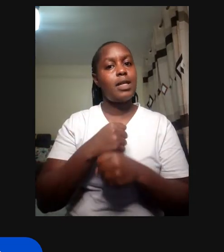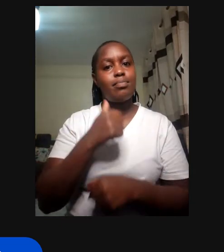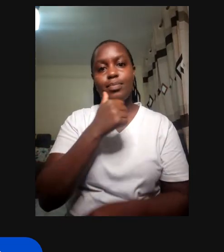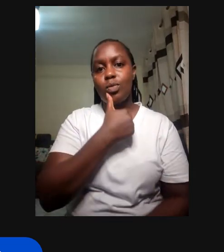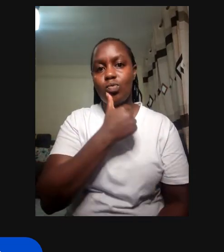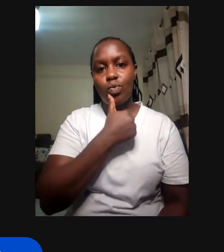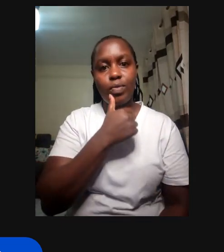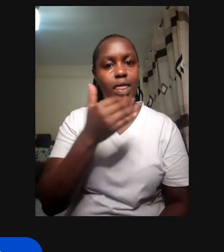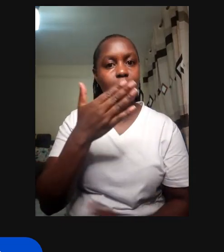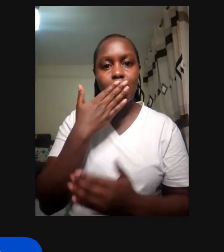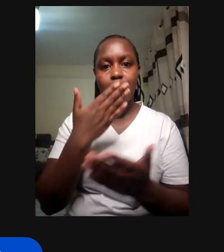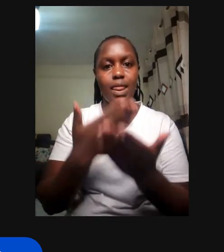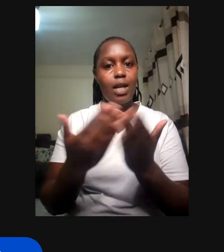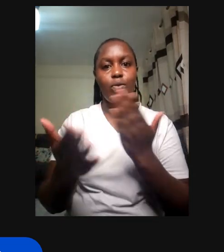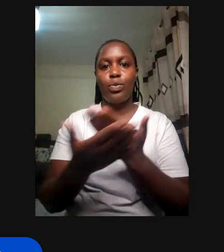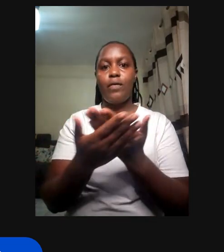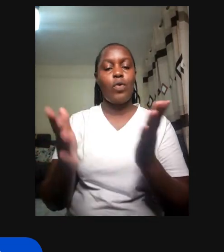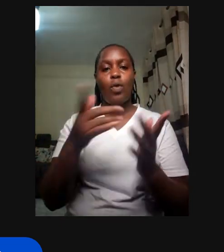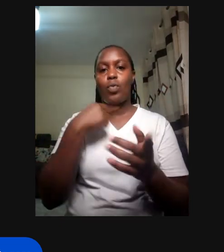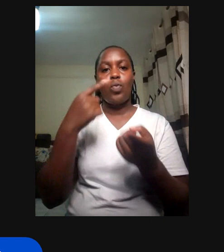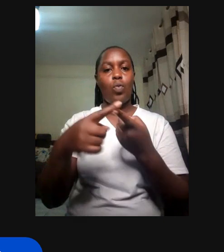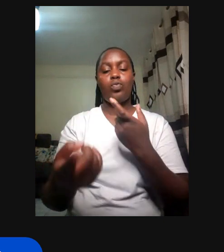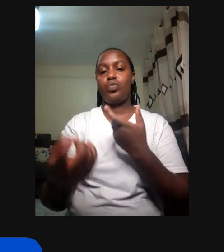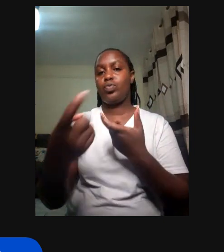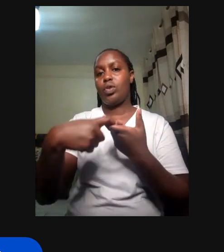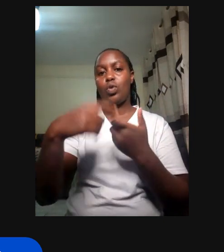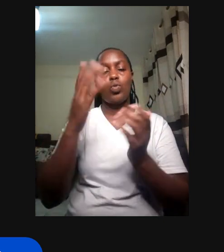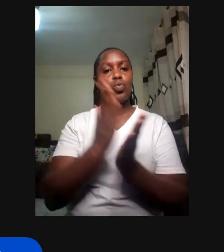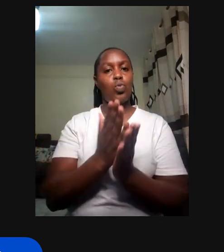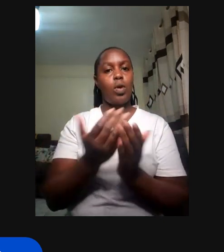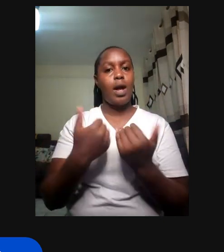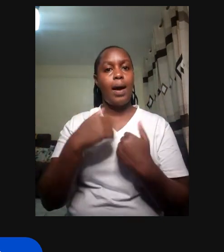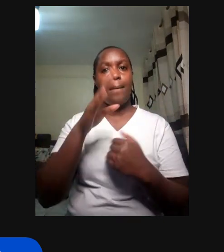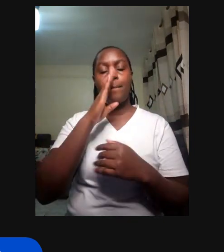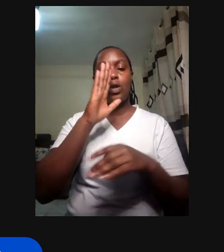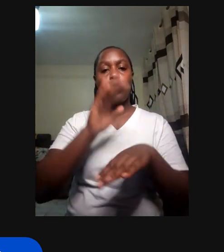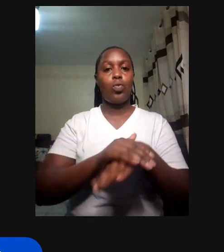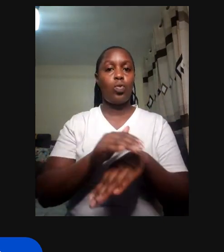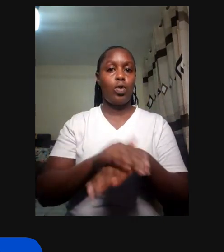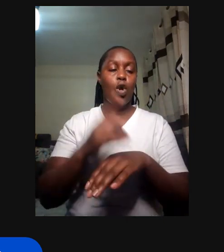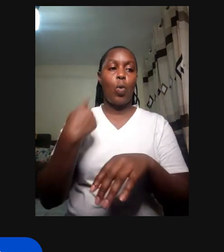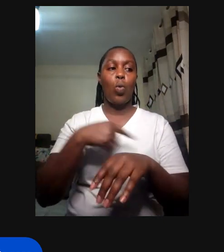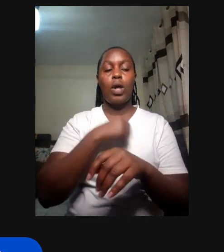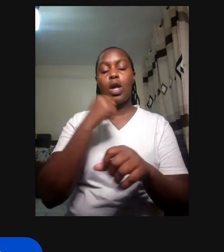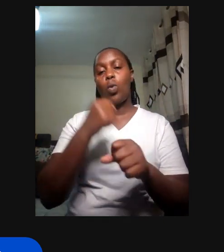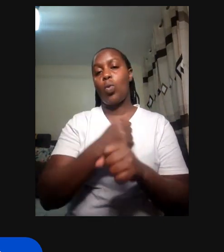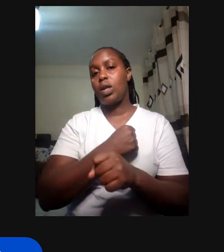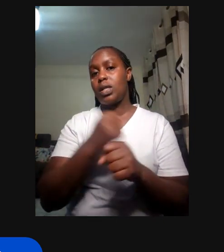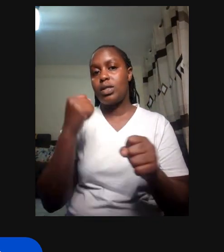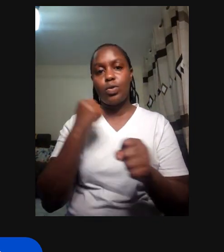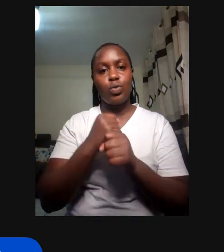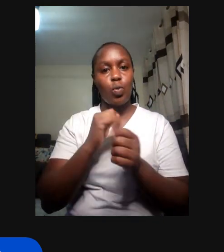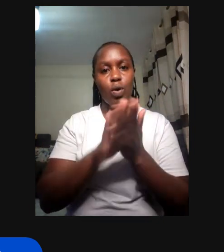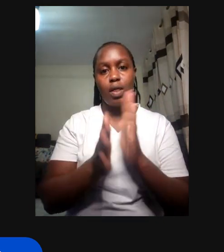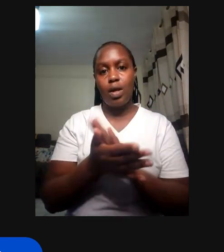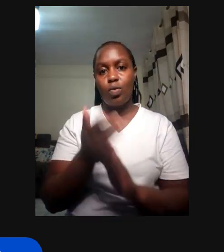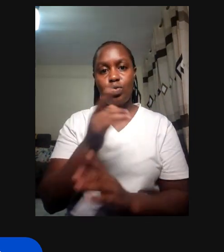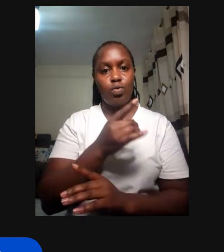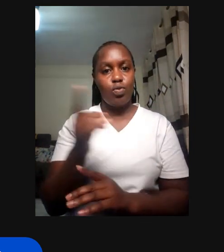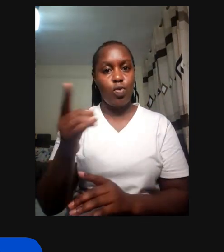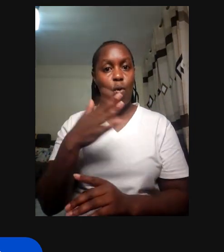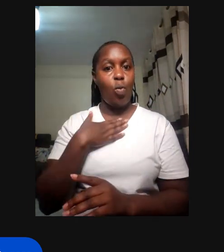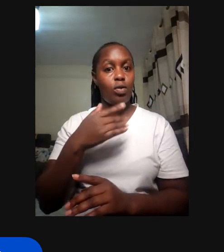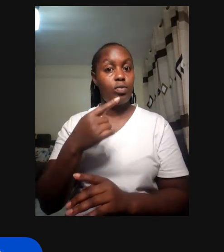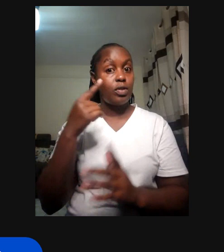for everybody who tuned in. It has been amazing, and we could not do this without you people. So I just want to say